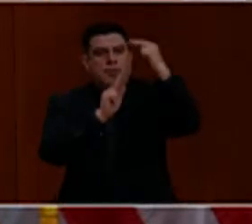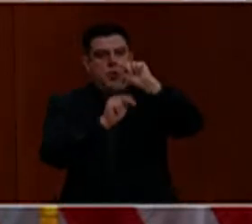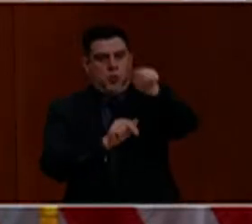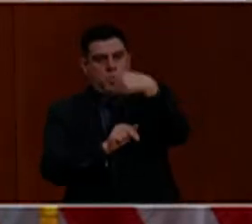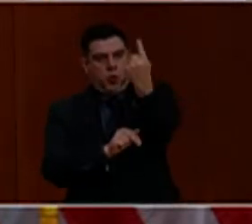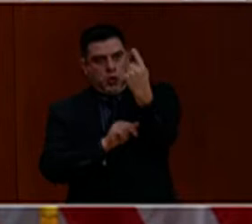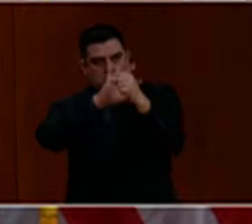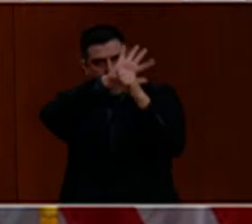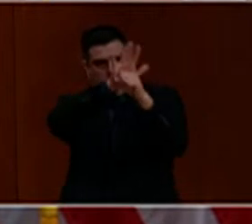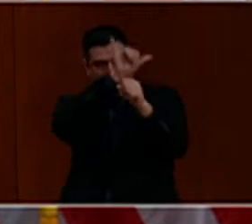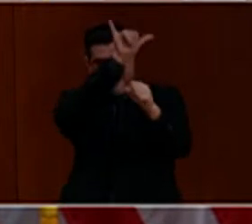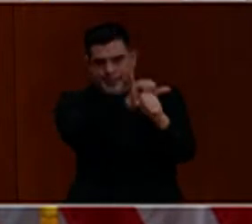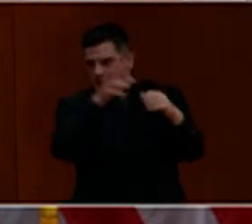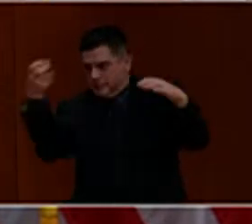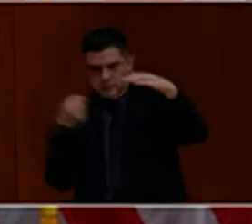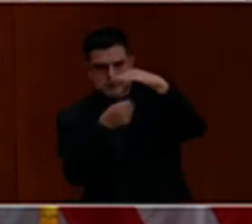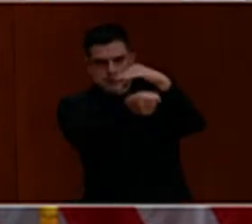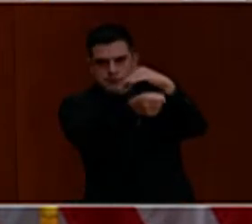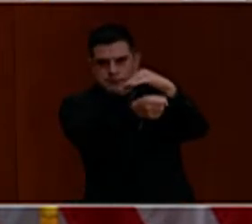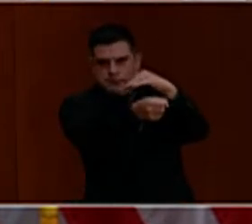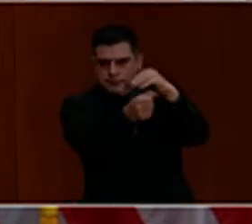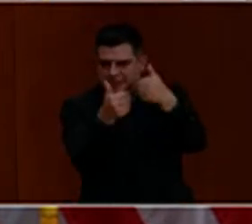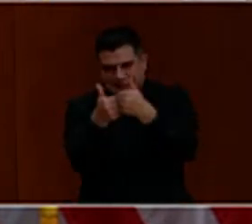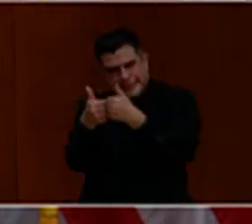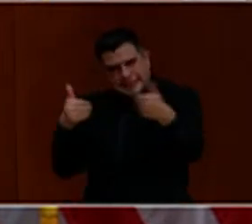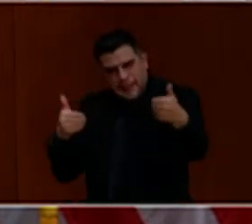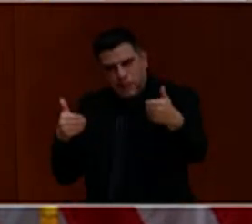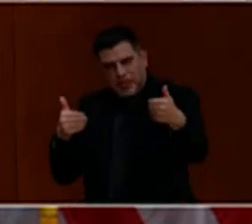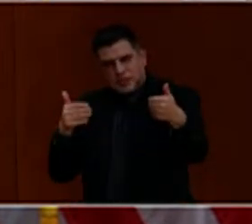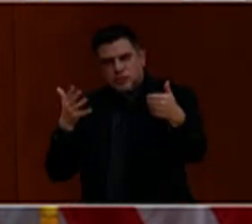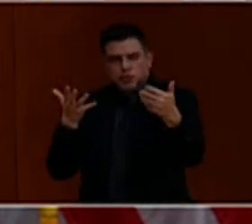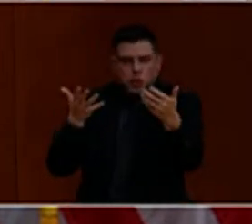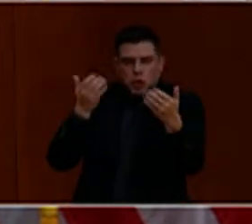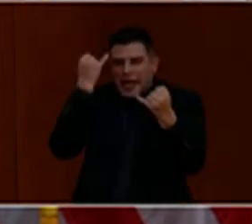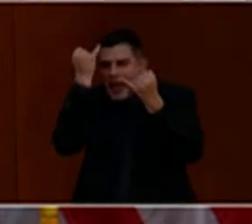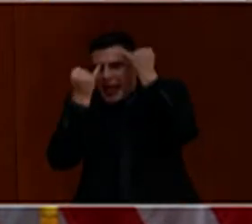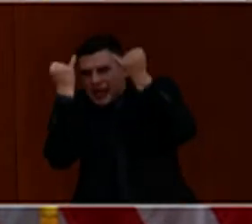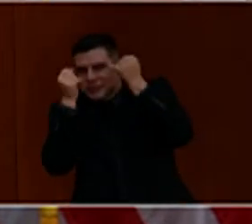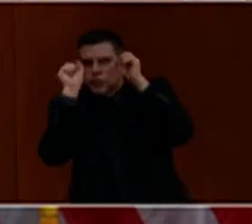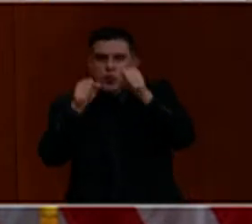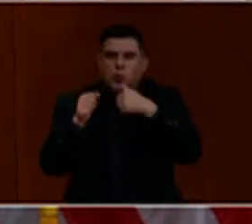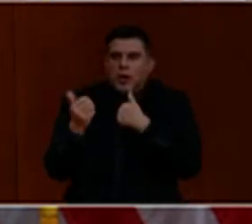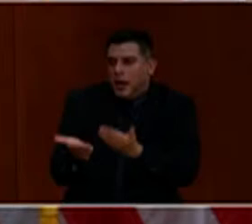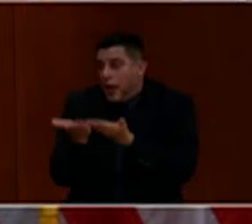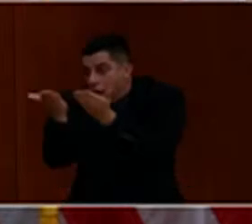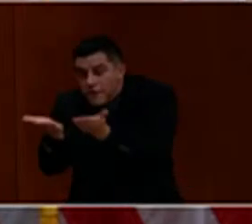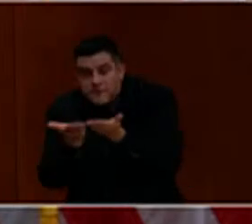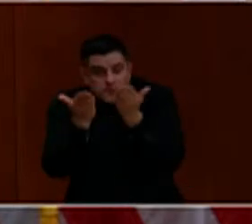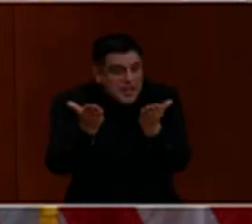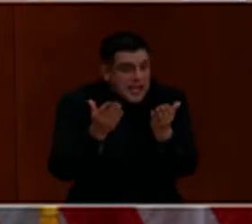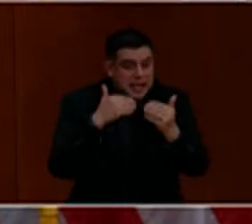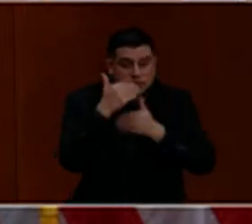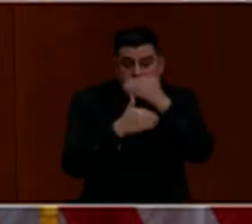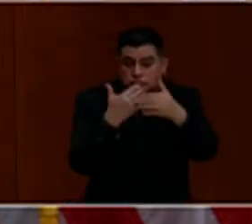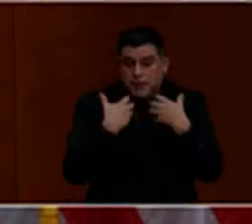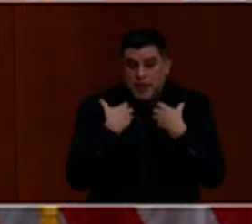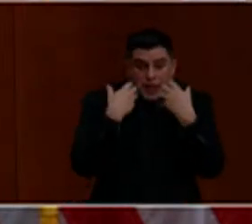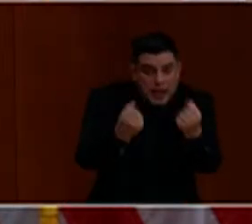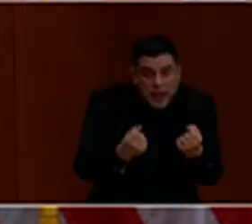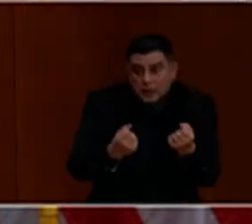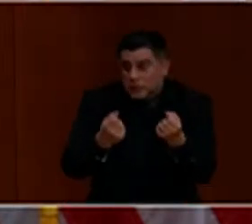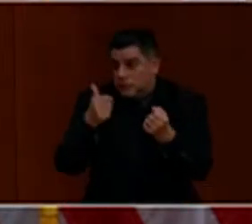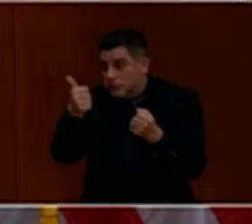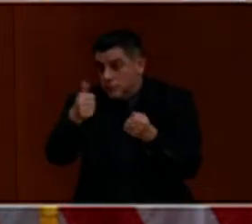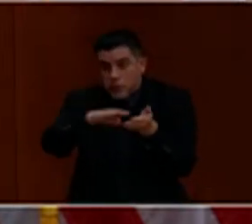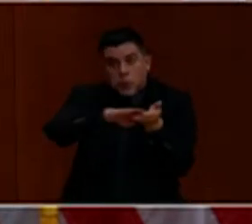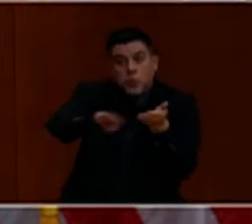do that. And then if they recover in the hospital, you can discharge to the COVID-only without them having had to clear the illness yet, because they're